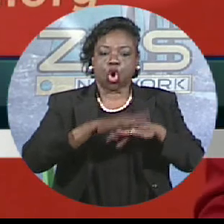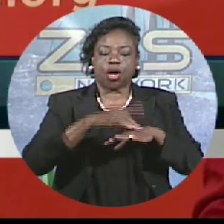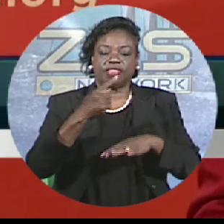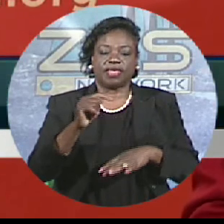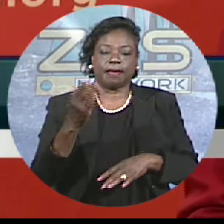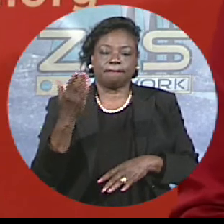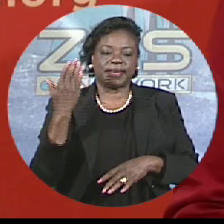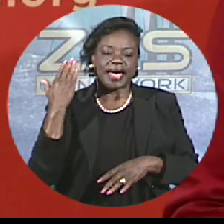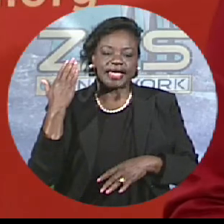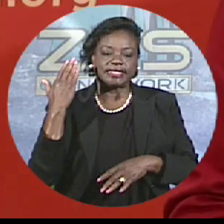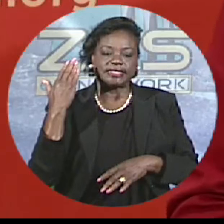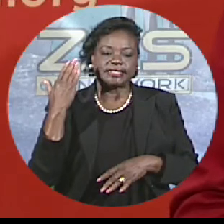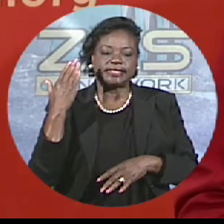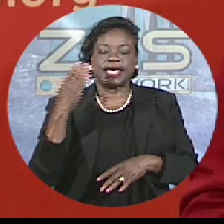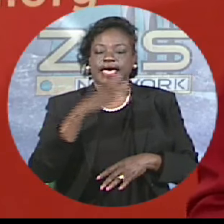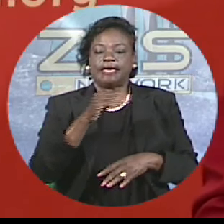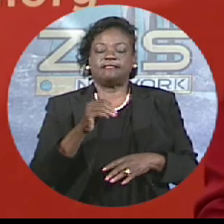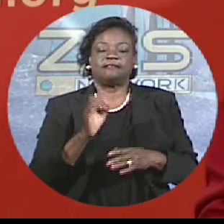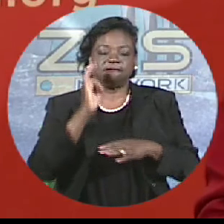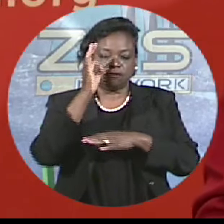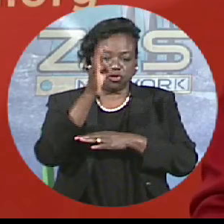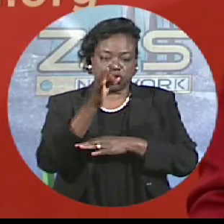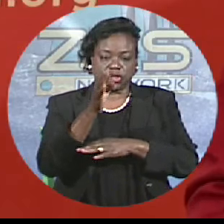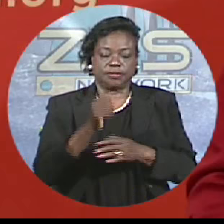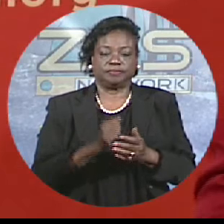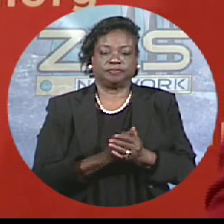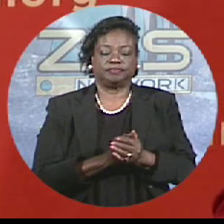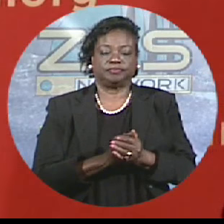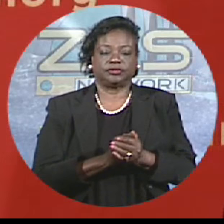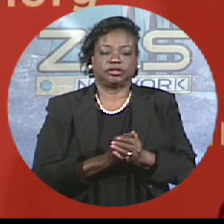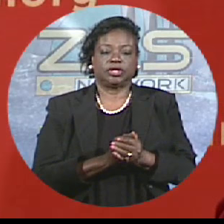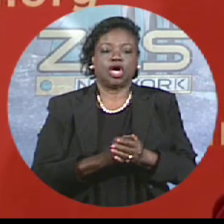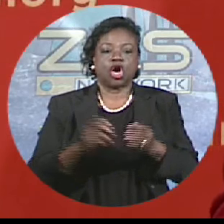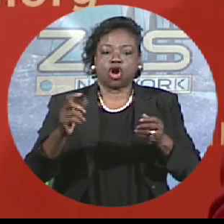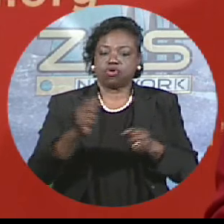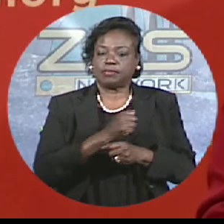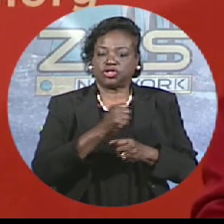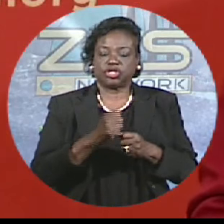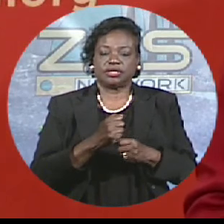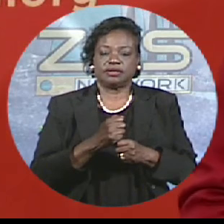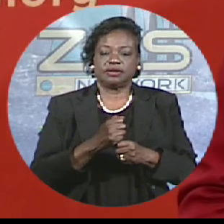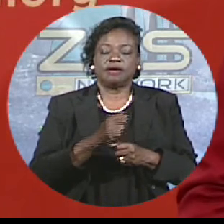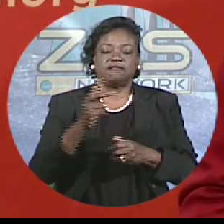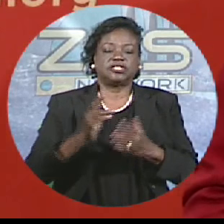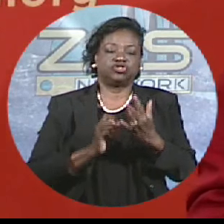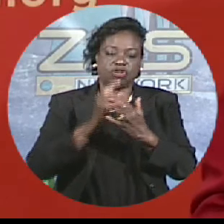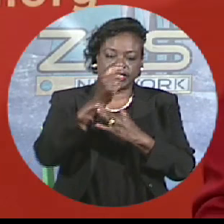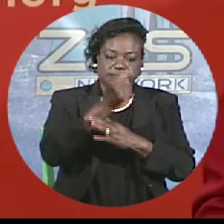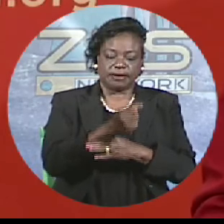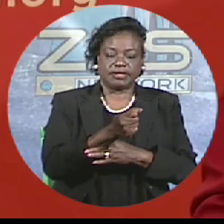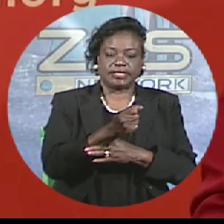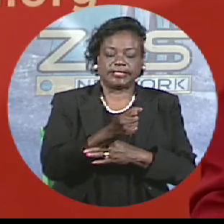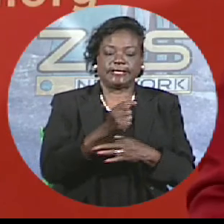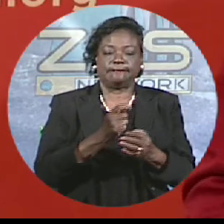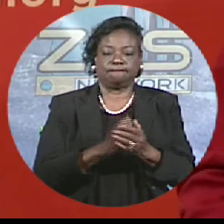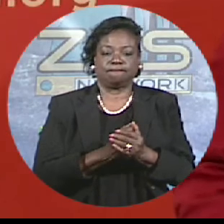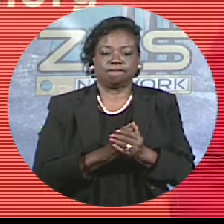past versus the future. Corruption versus transparency.